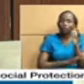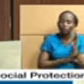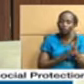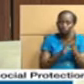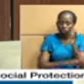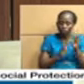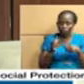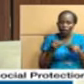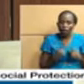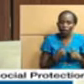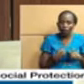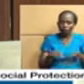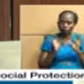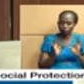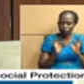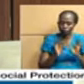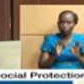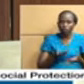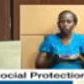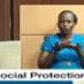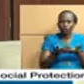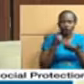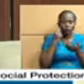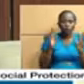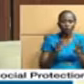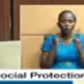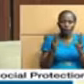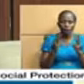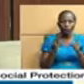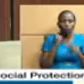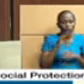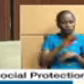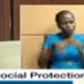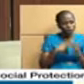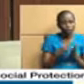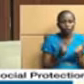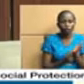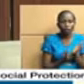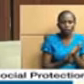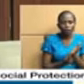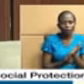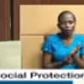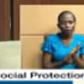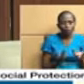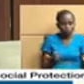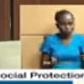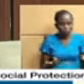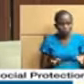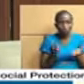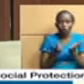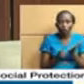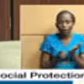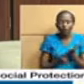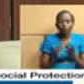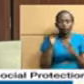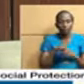make reasonable provision for the welfare and maintenance of everybody in Uganda, including the aged. Uganda is signed